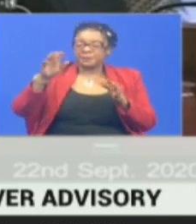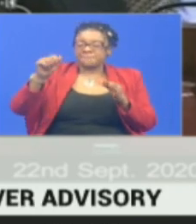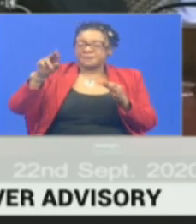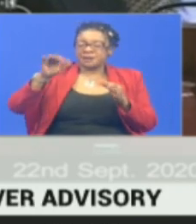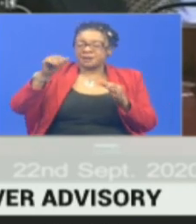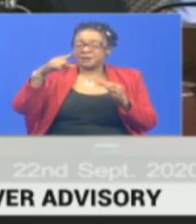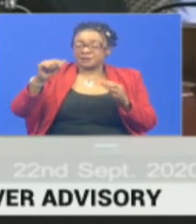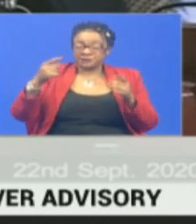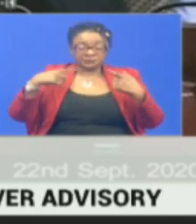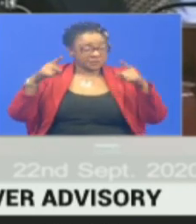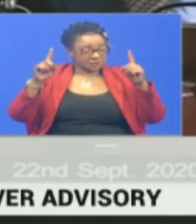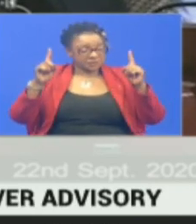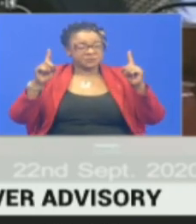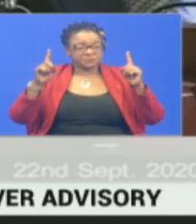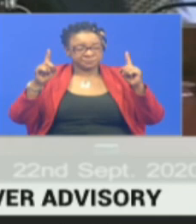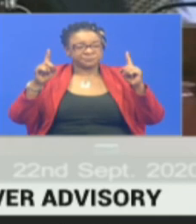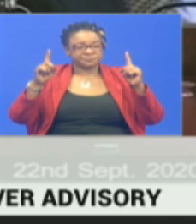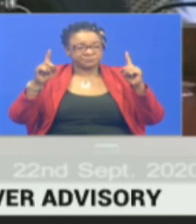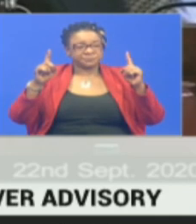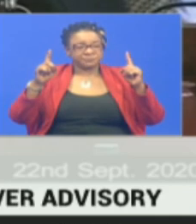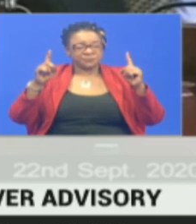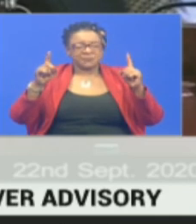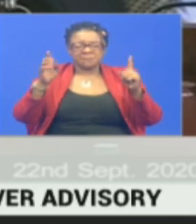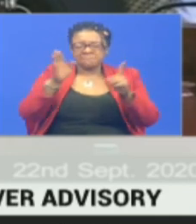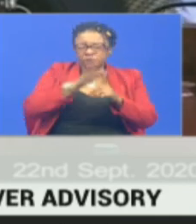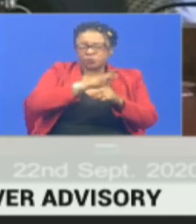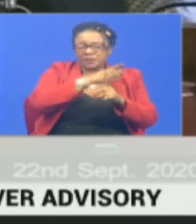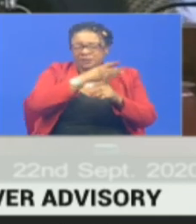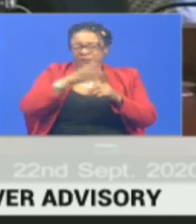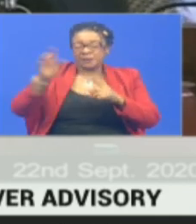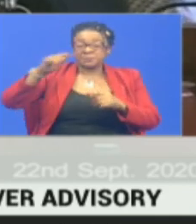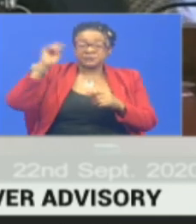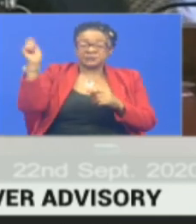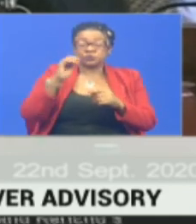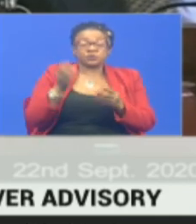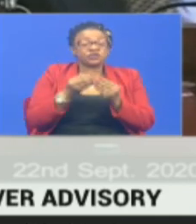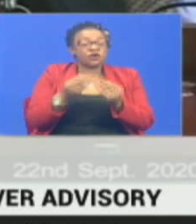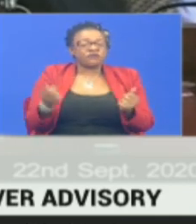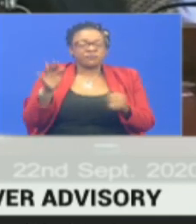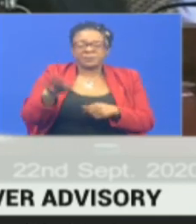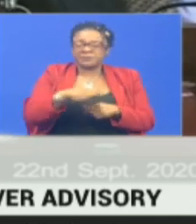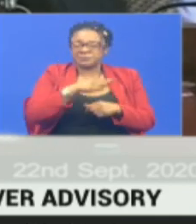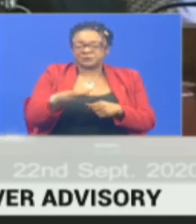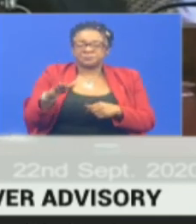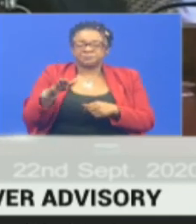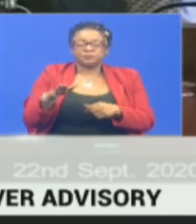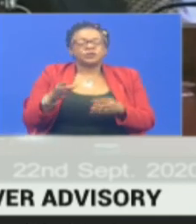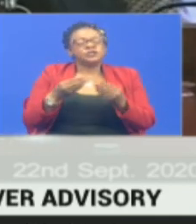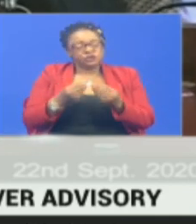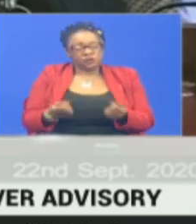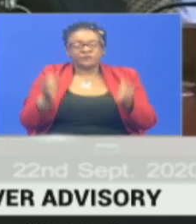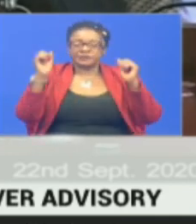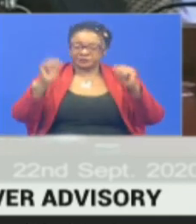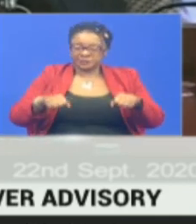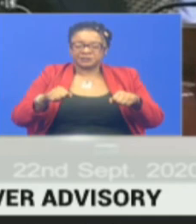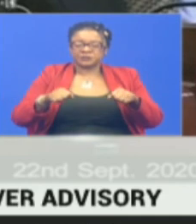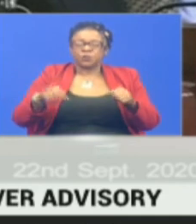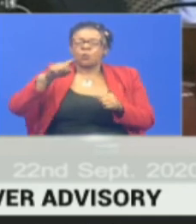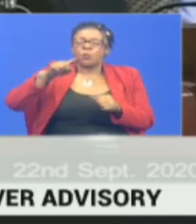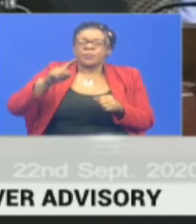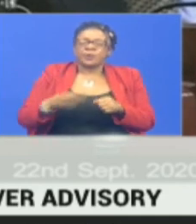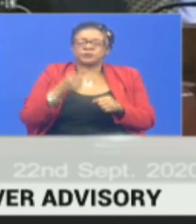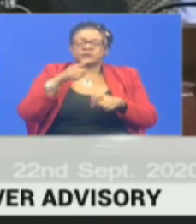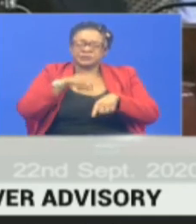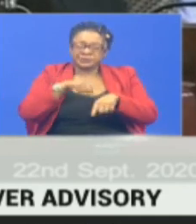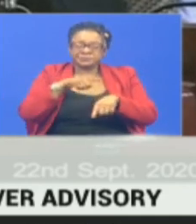succeed by persuading the President to dissolve Parliament, you will dissolve this Parliament 1,000 times